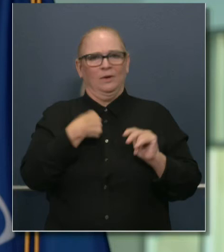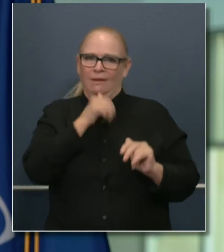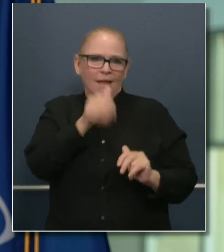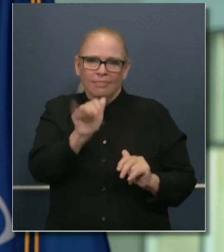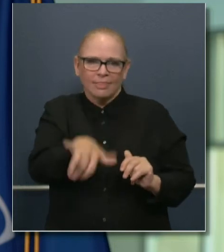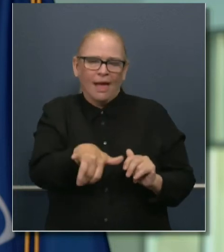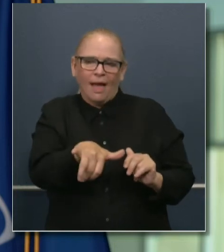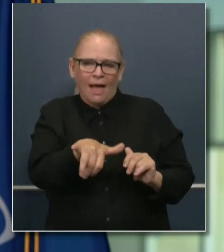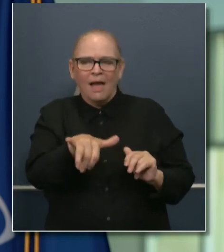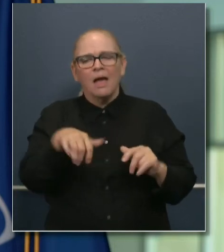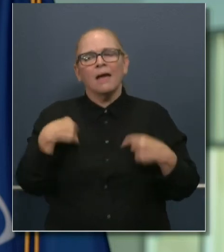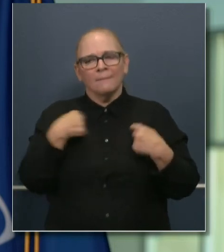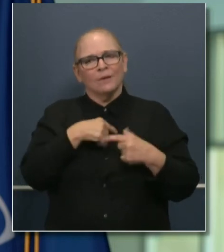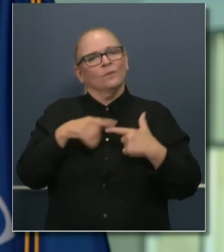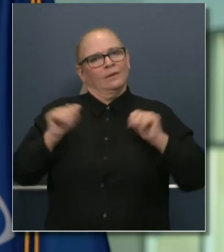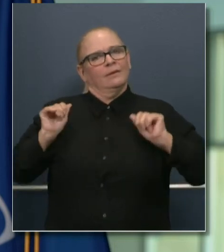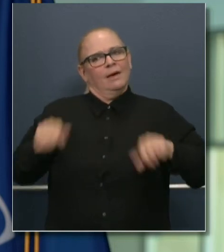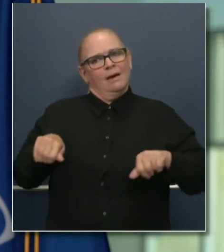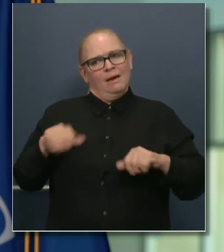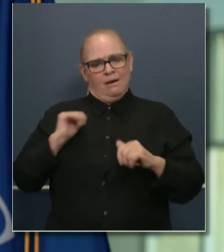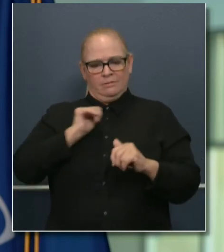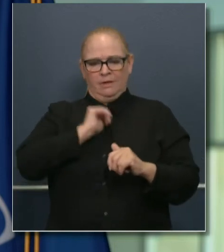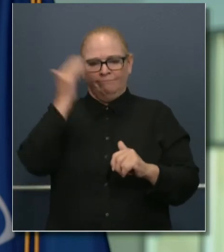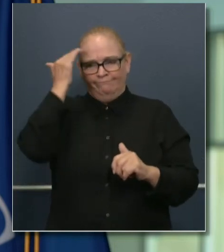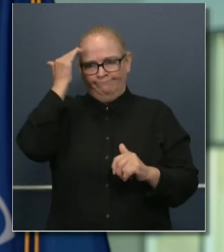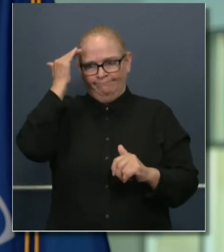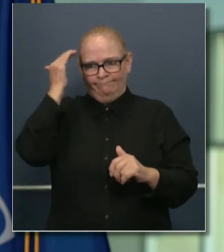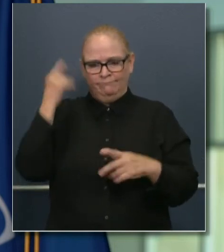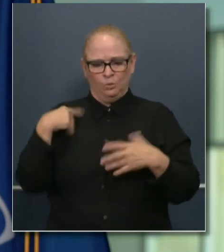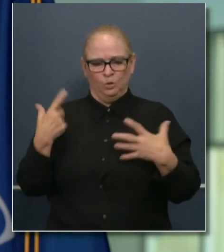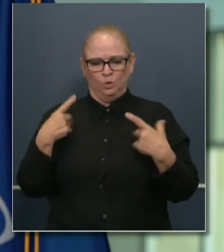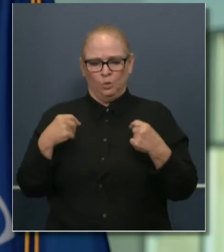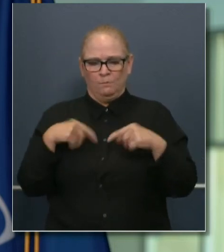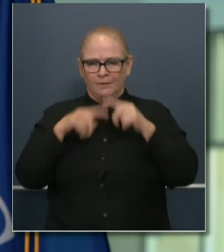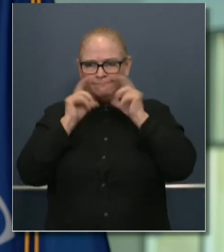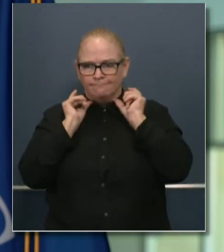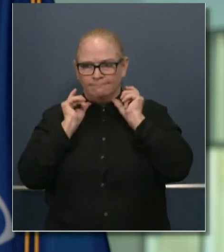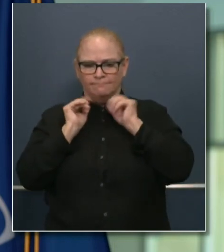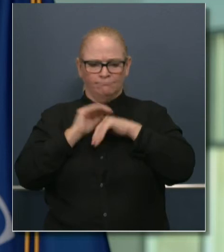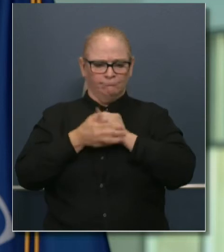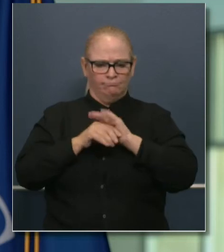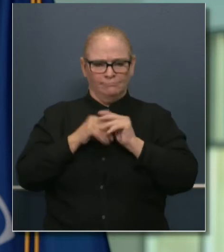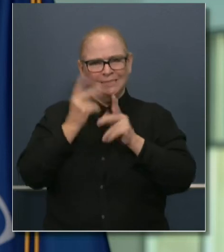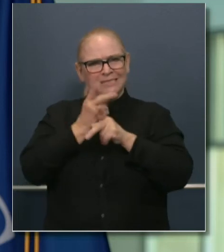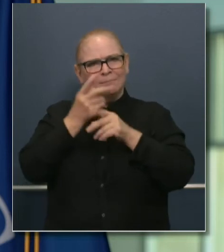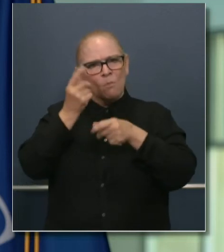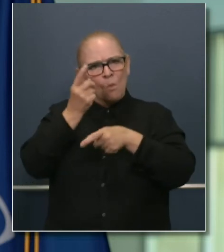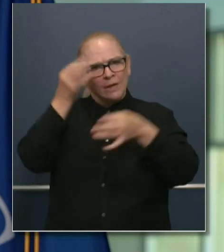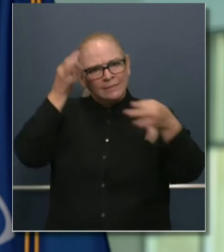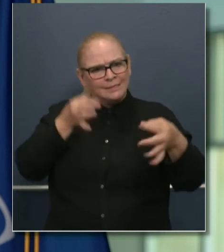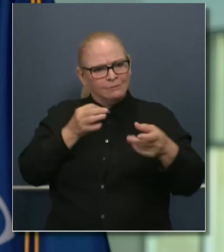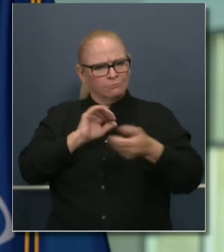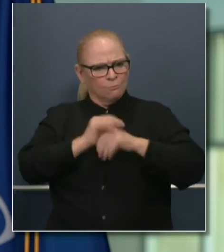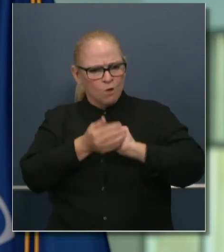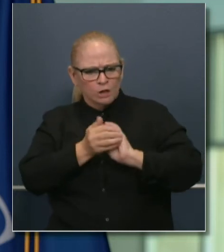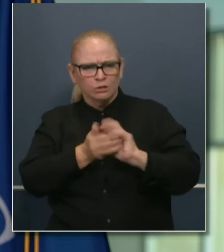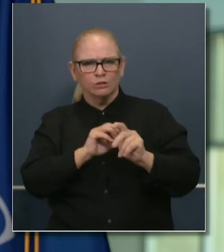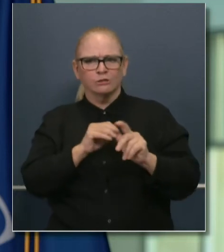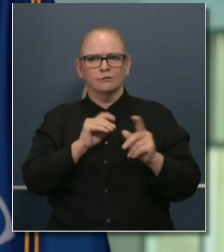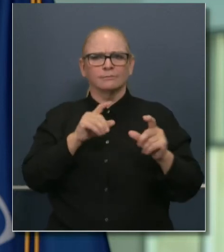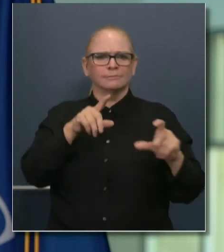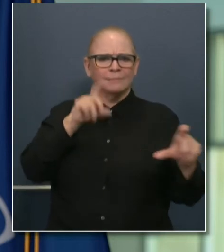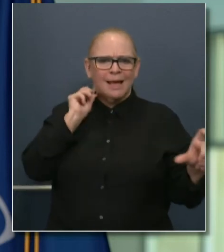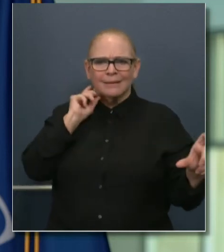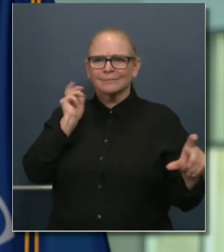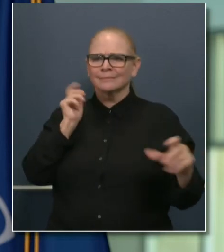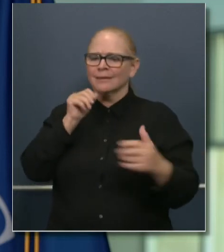our own individual capacity to make better decisions, to physically distance, to wash our hands, to avoid mixing, as